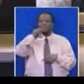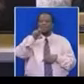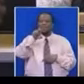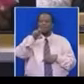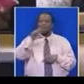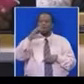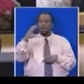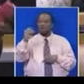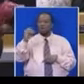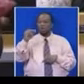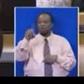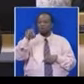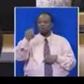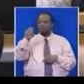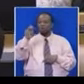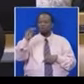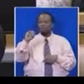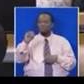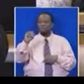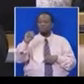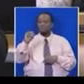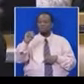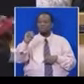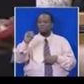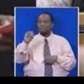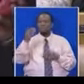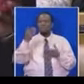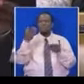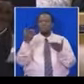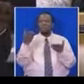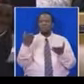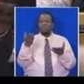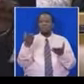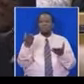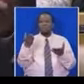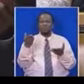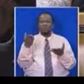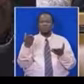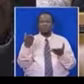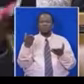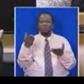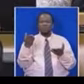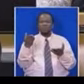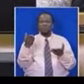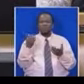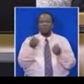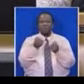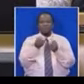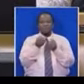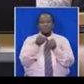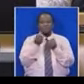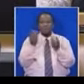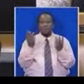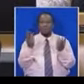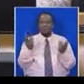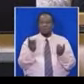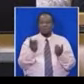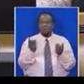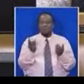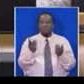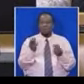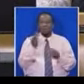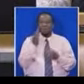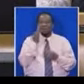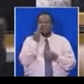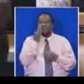Sex condom is in response to what a number of people were saying.